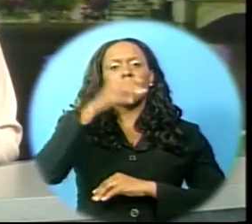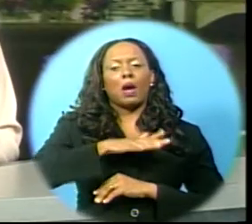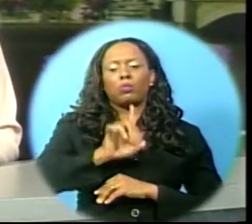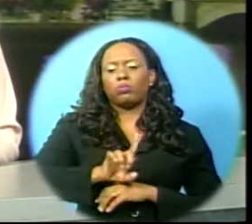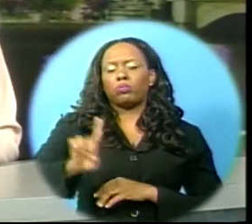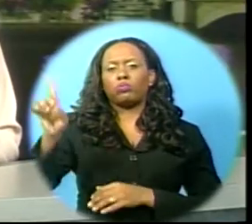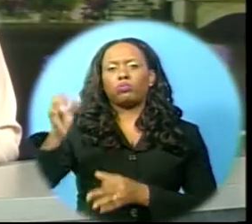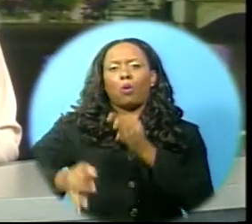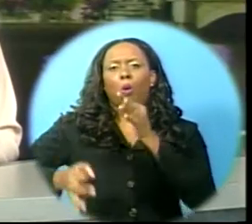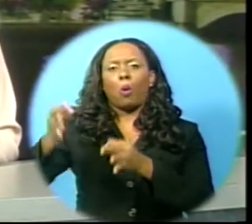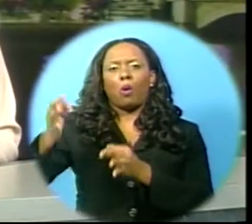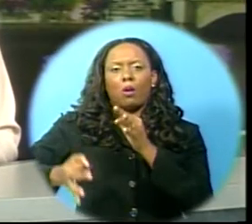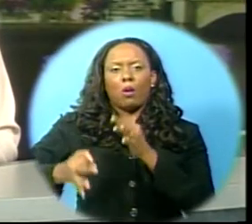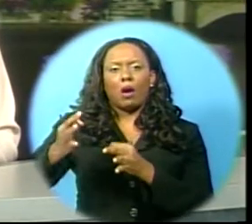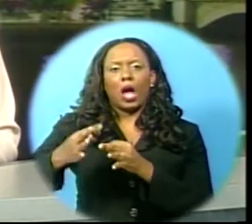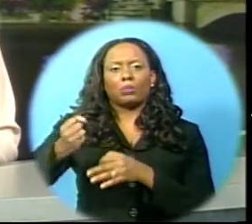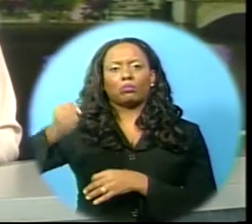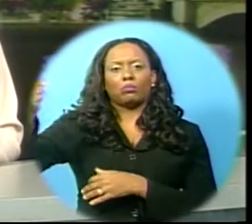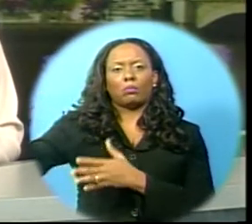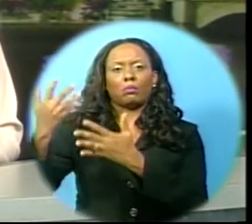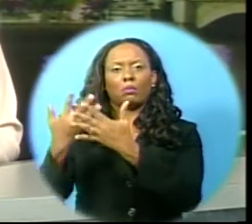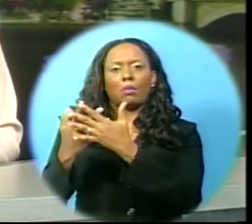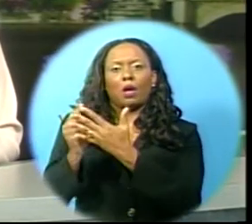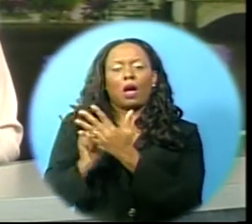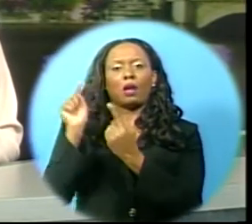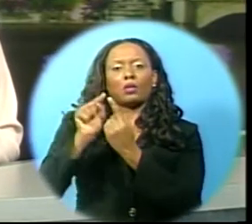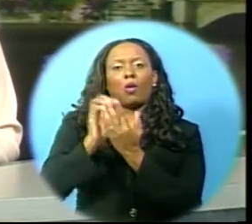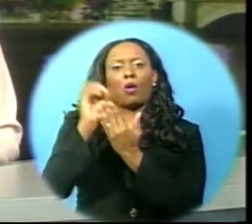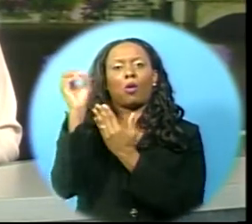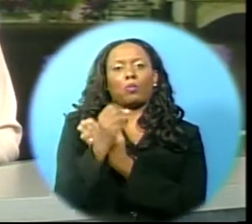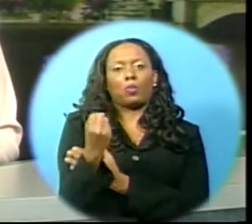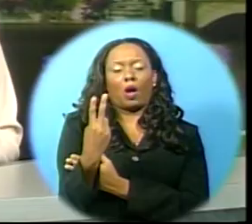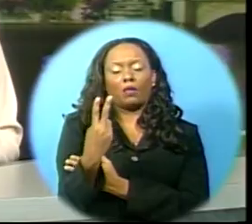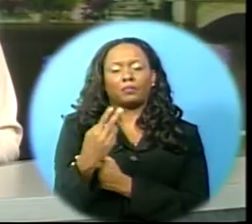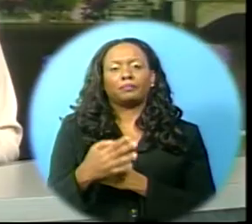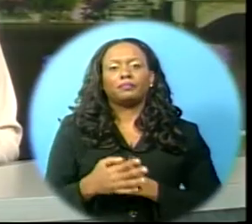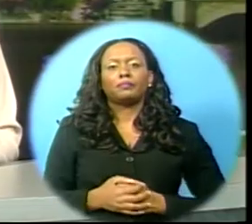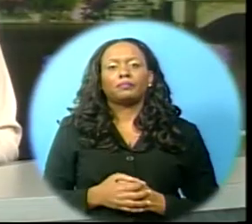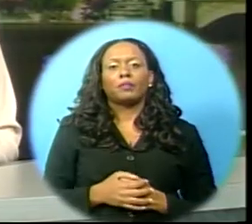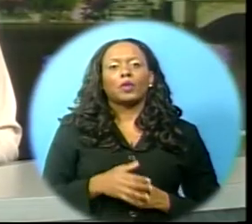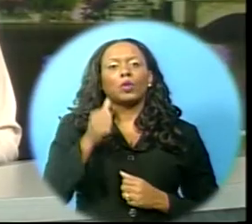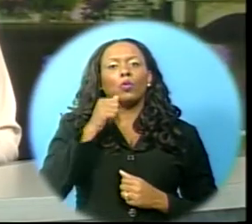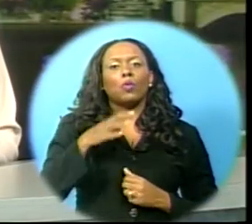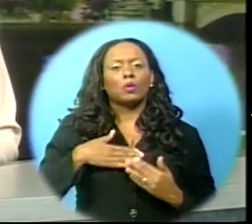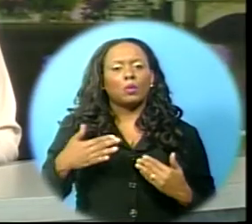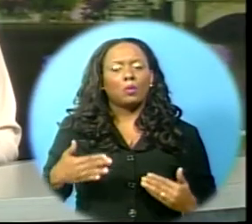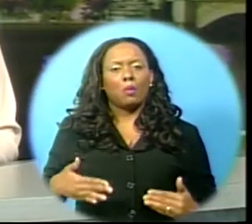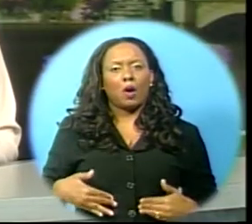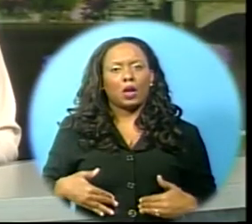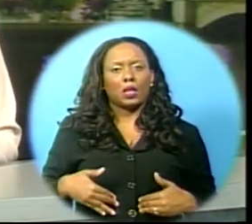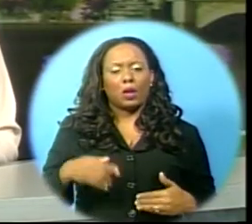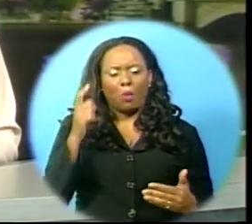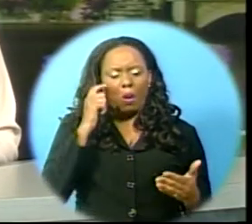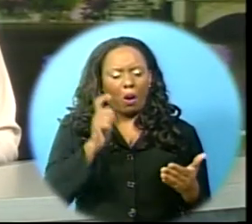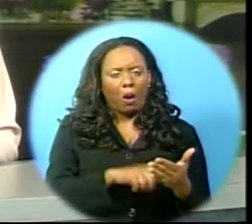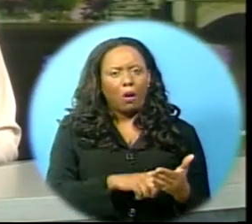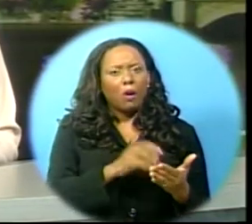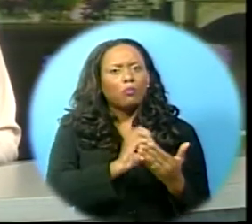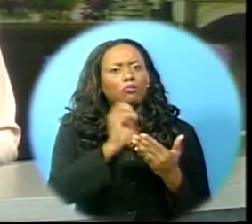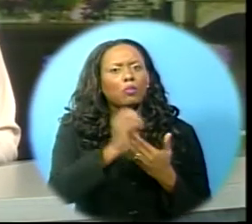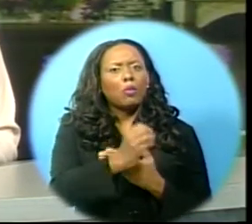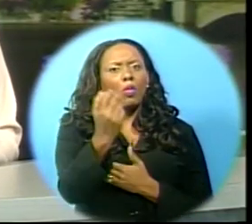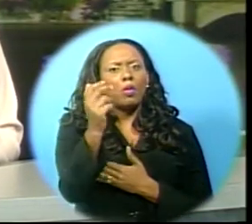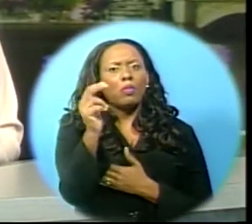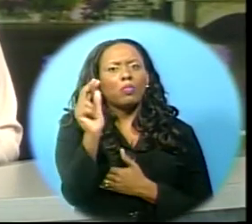was remanded to prison until October 12th. On September 3rd, Eversley's body was found in a grassy area in the vicinity of Jordan's